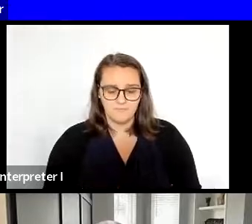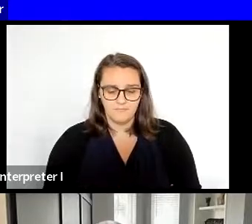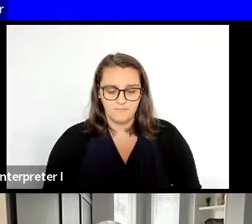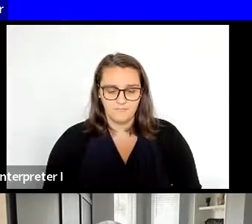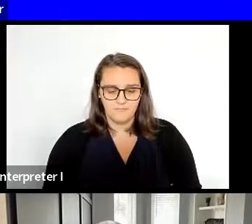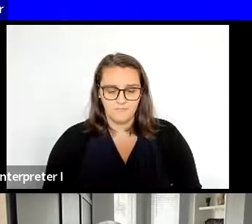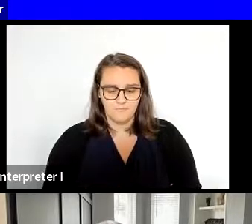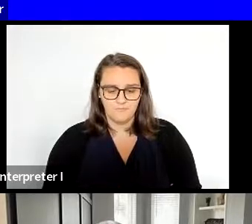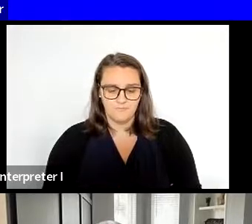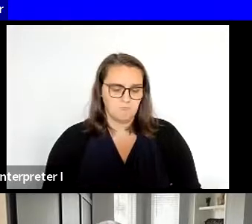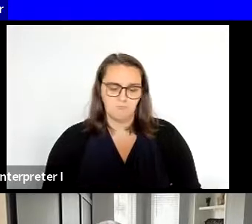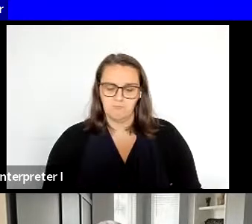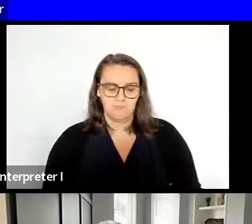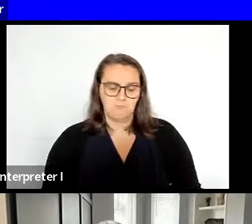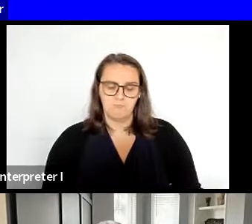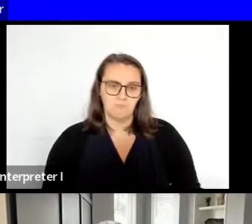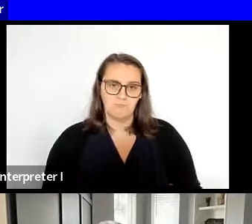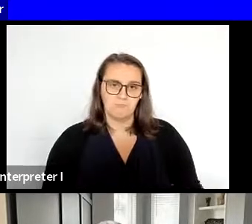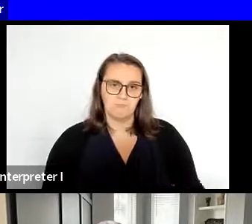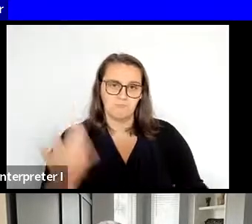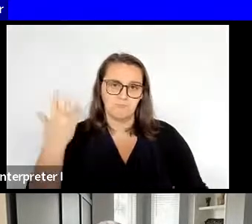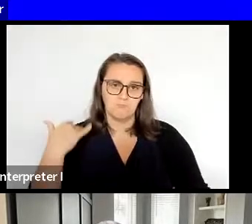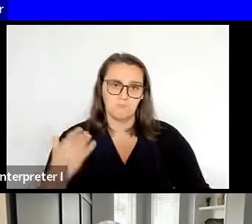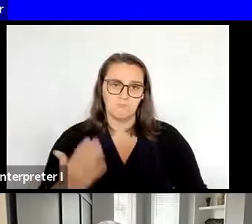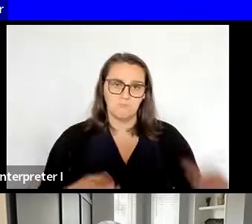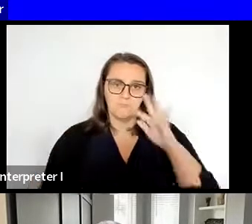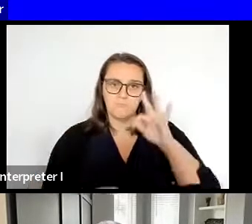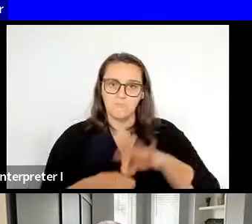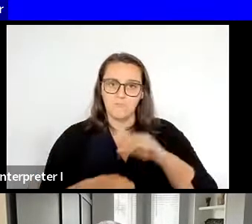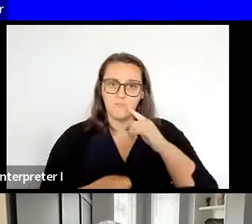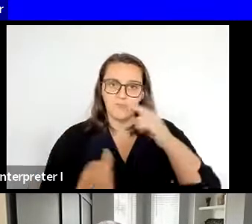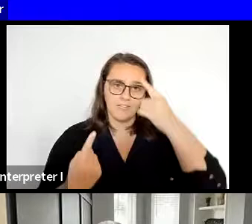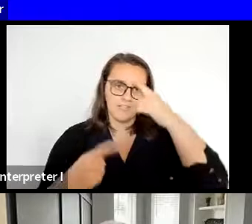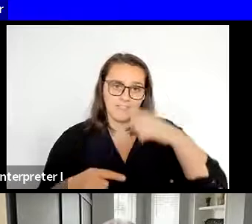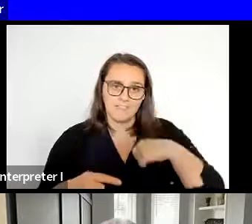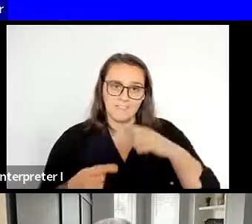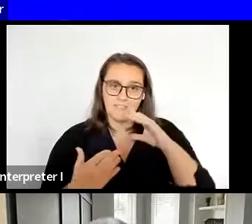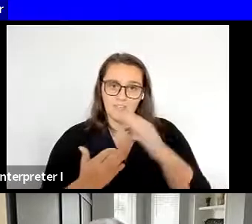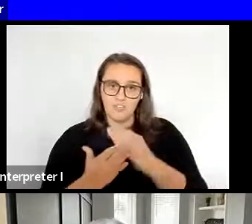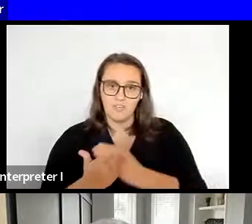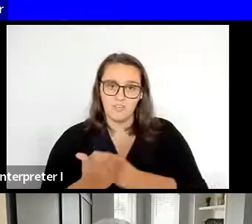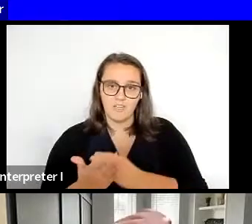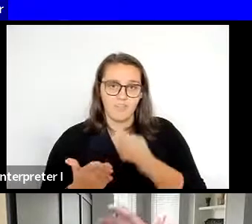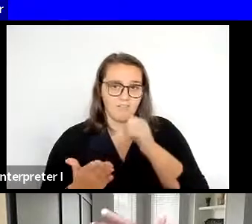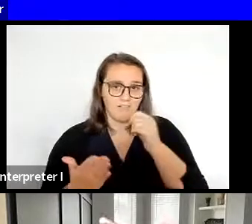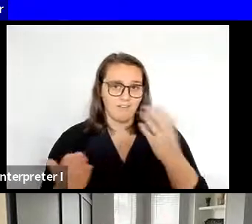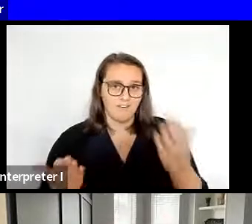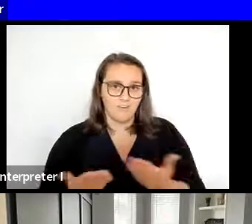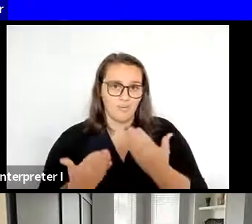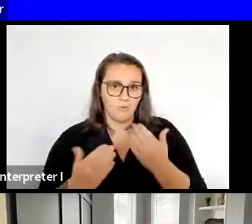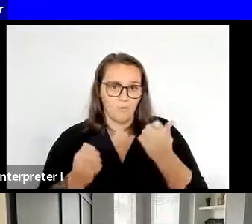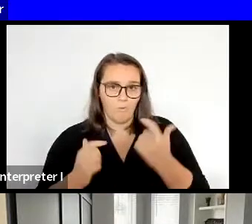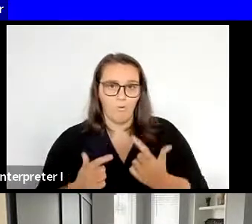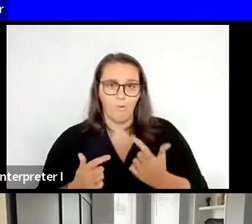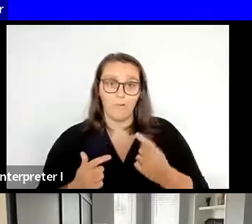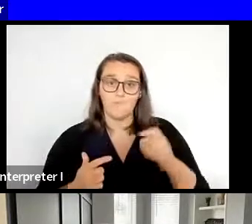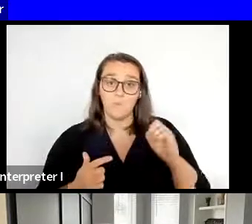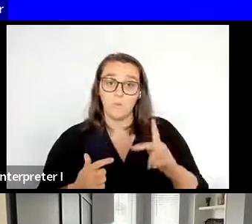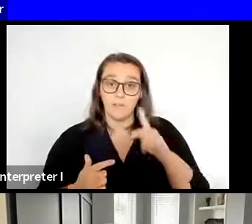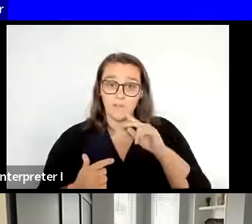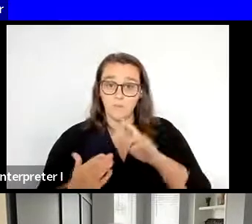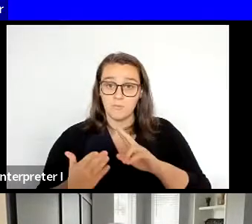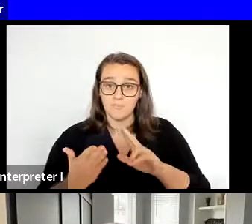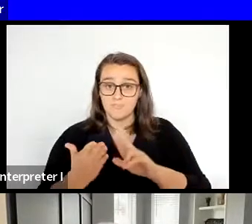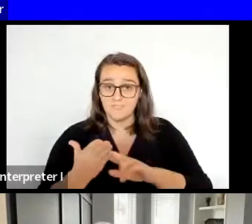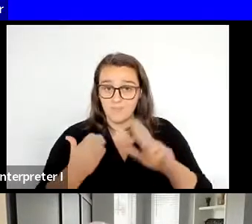Not all the members were present when we had the vote on the consent agenda. And if it's okay with the secretary,